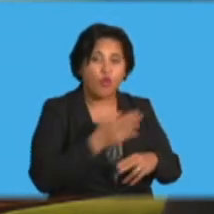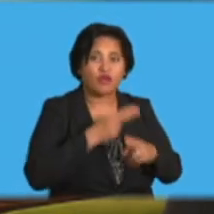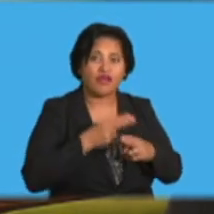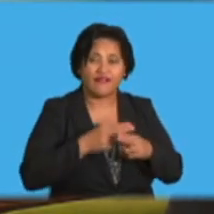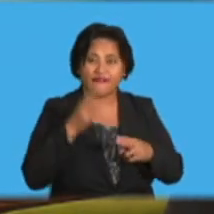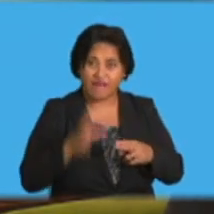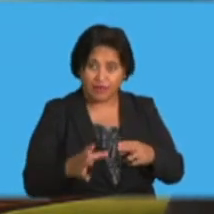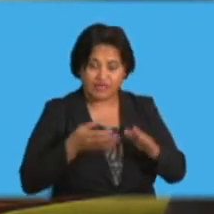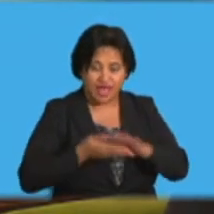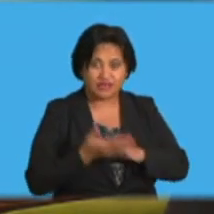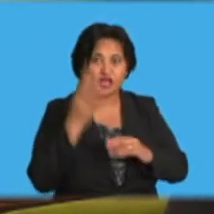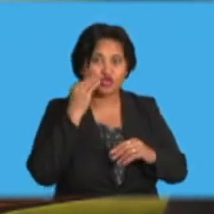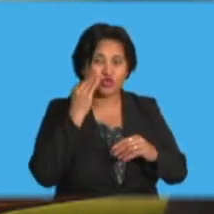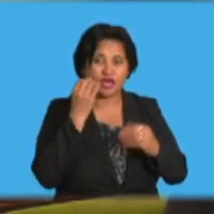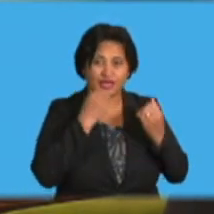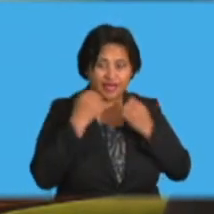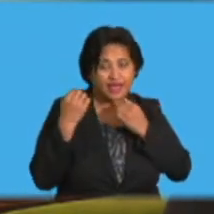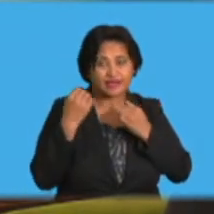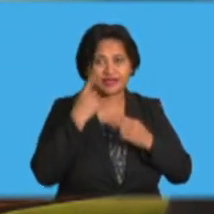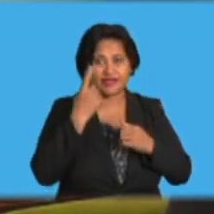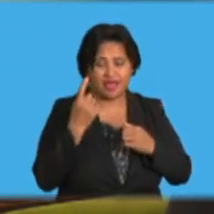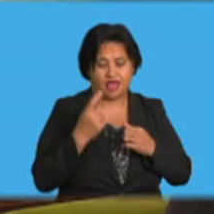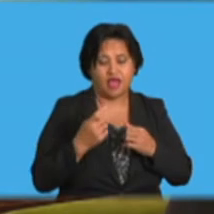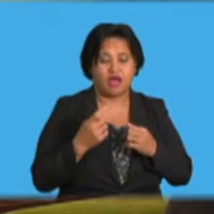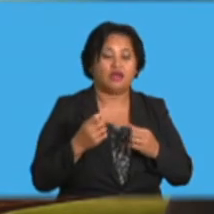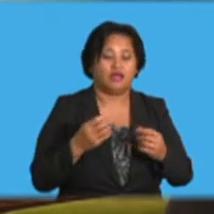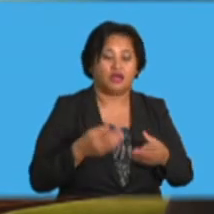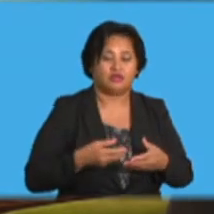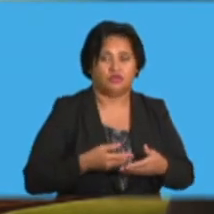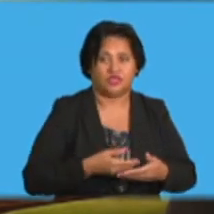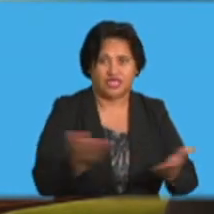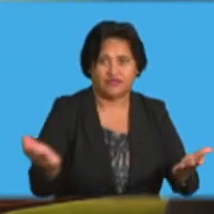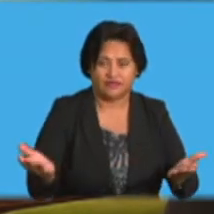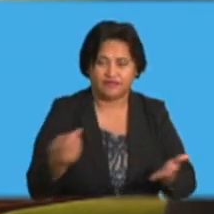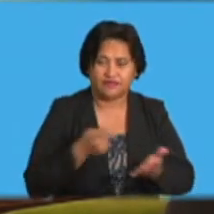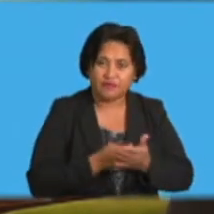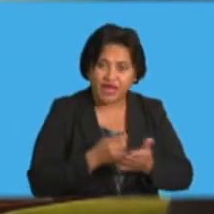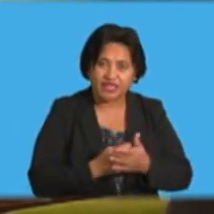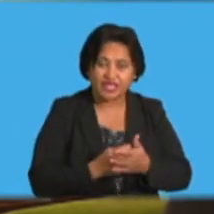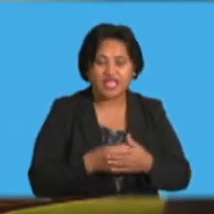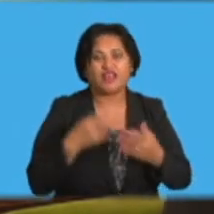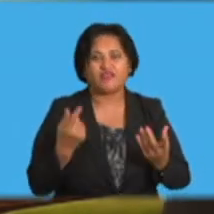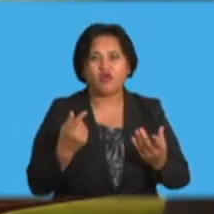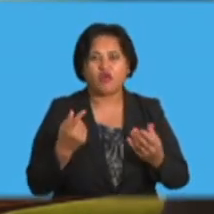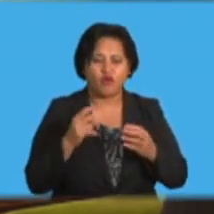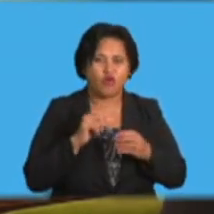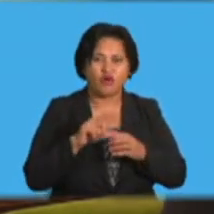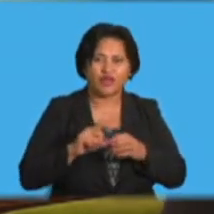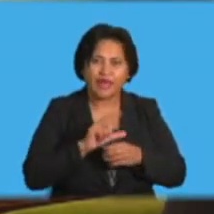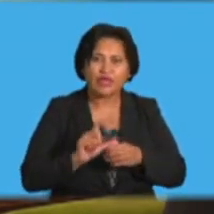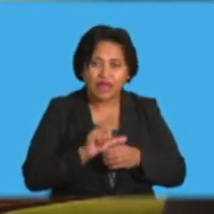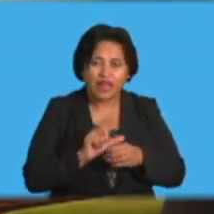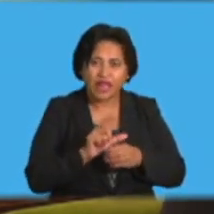sugarcane care scheme, Madam Speaker. The sugarcane care program will provide affected sugarcane farmers with fertilizer for rehabilitation